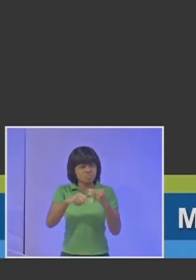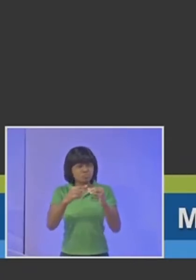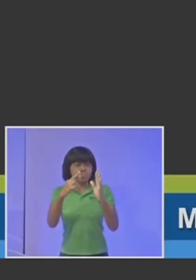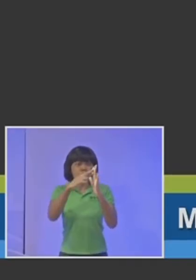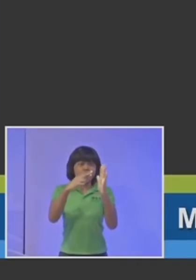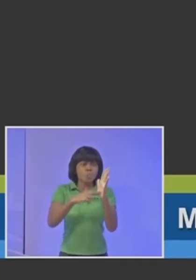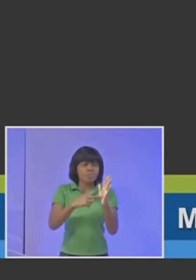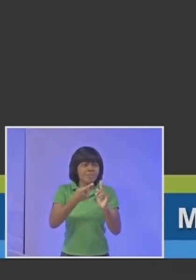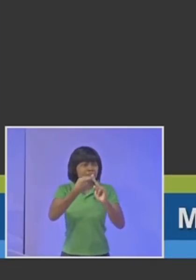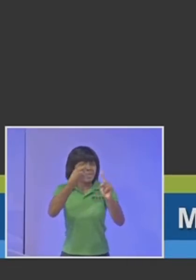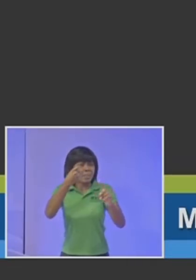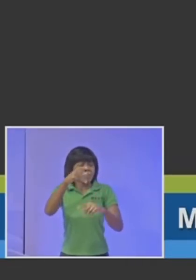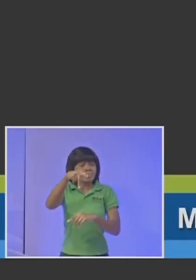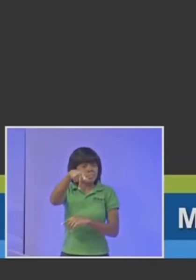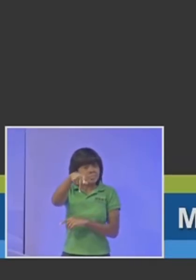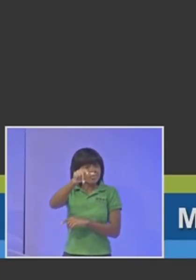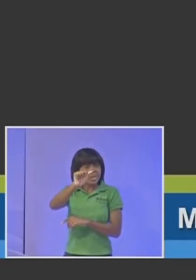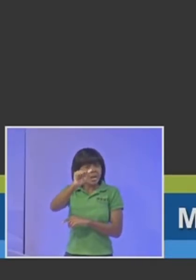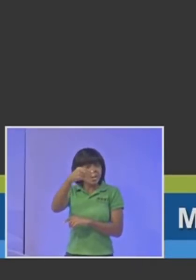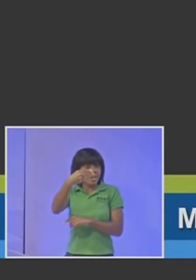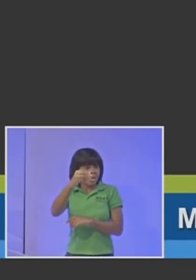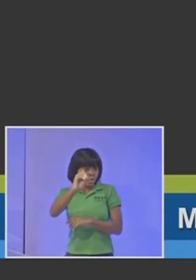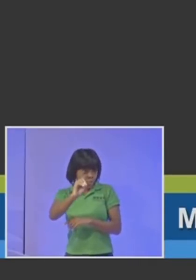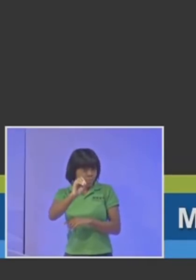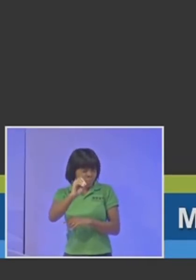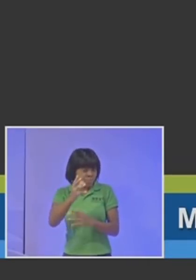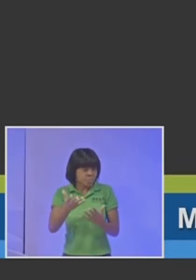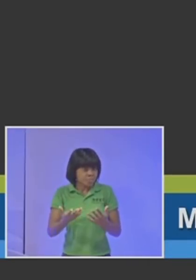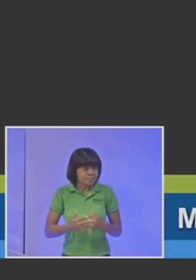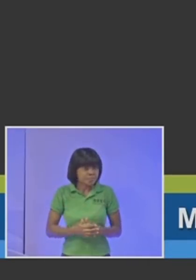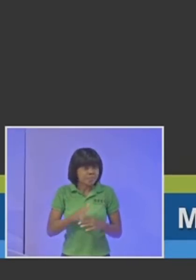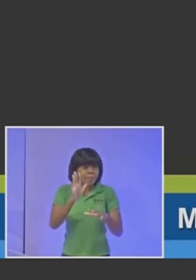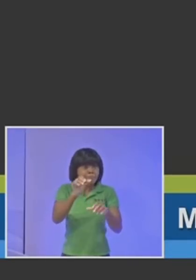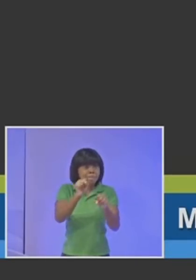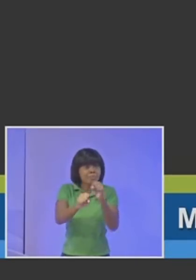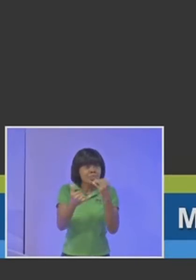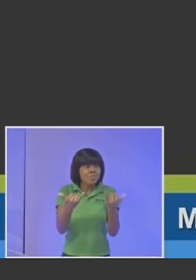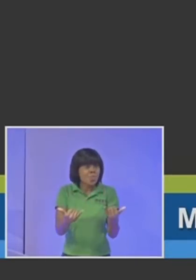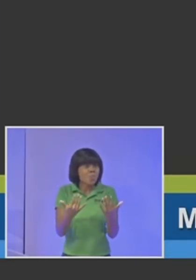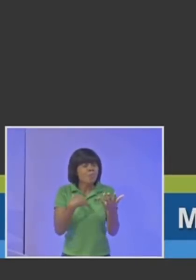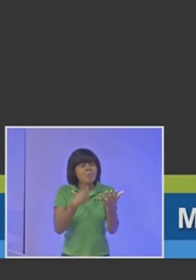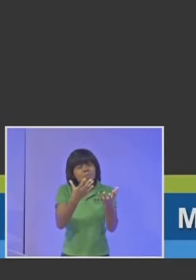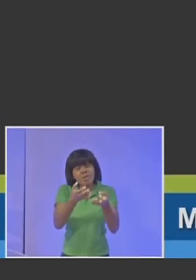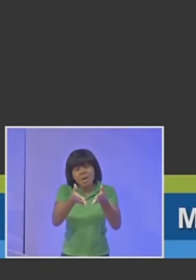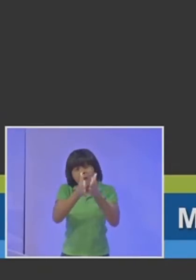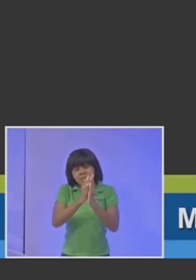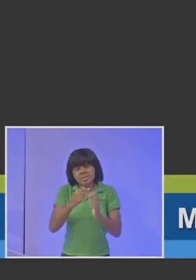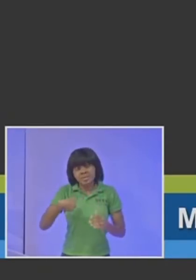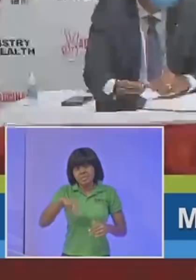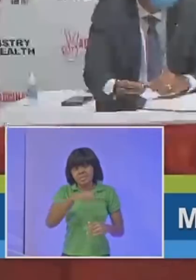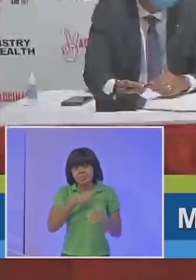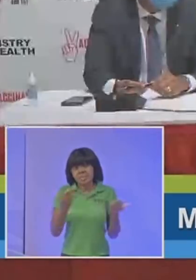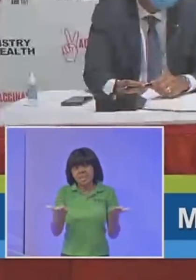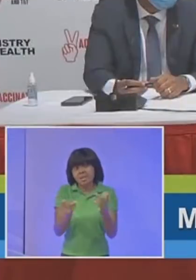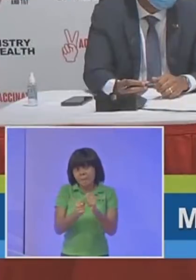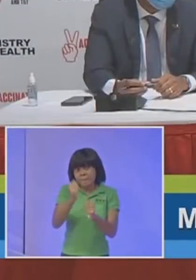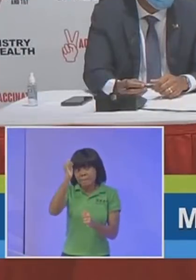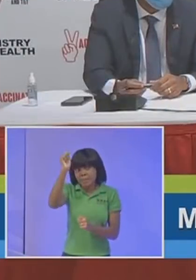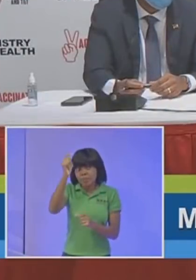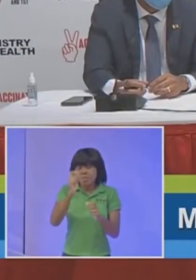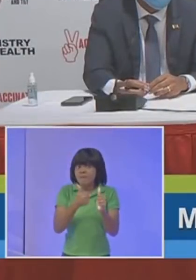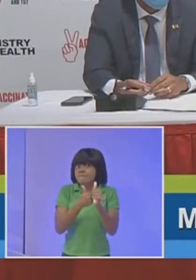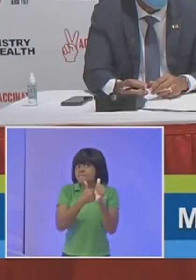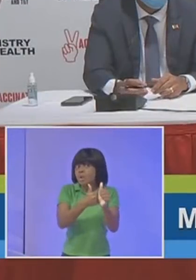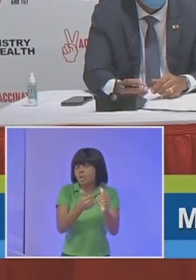openings regarding our border control aspect of COVID-19 based on what we see happening elsewhere? Thank you,